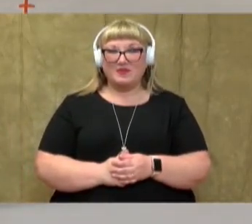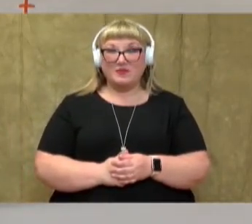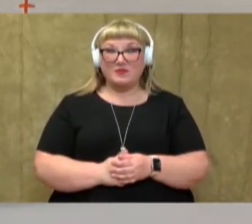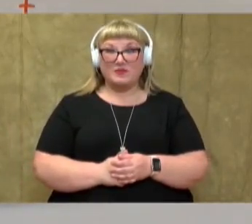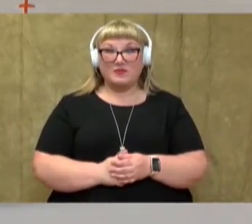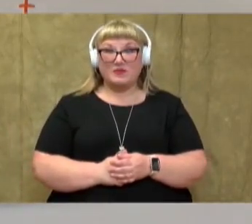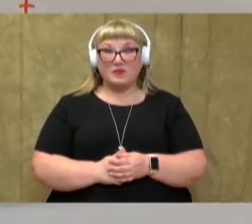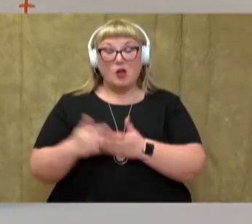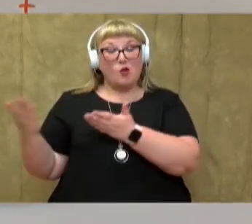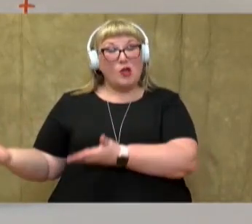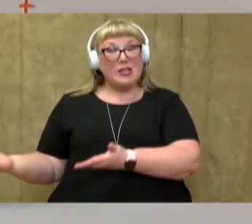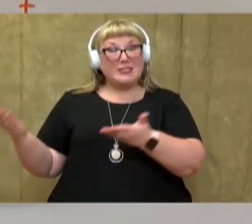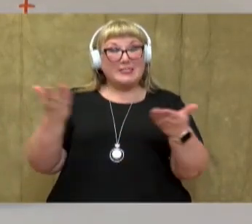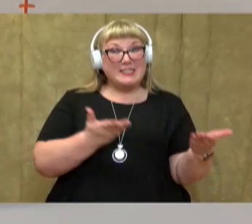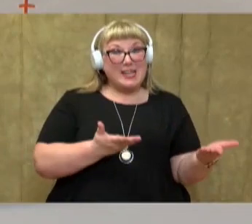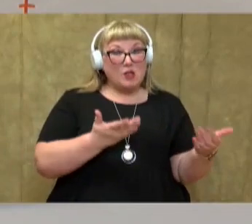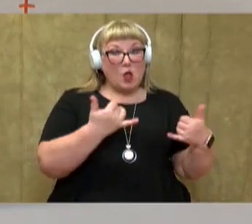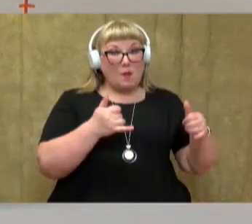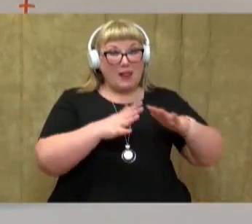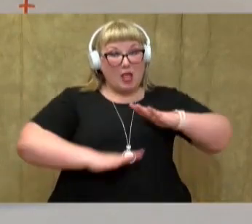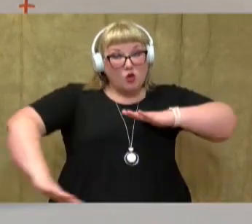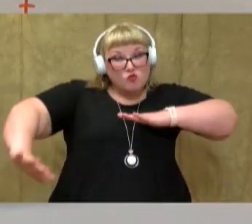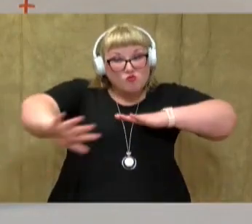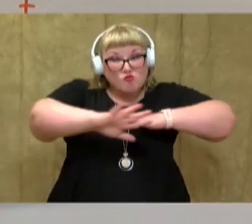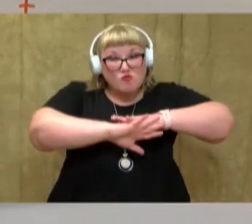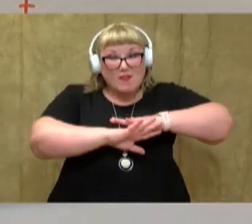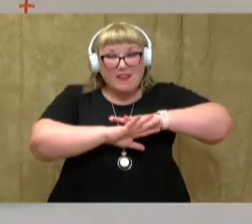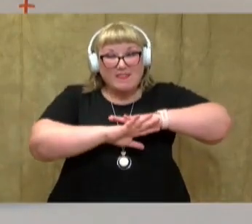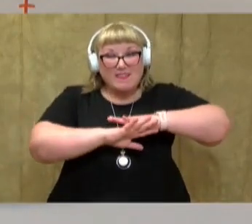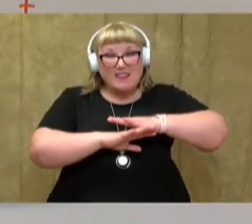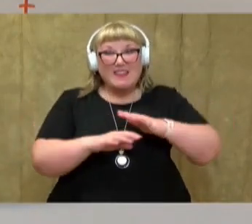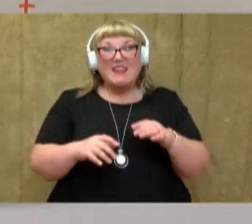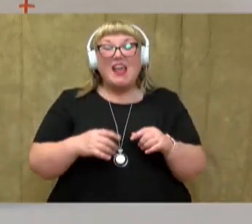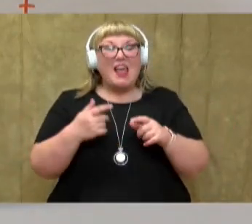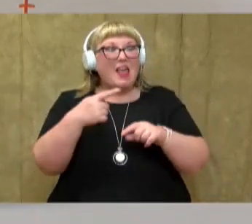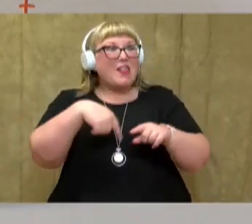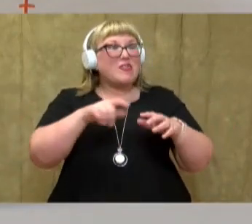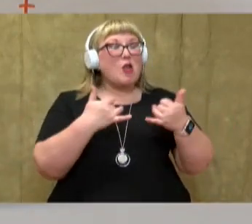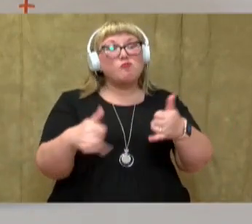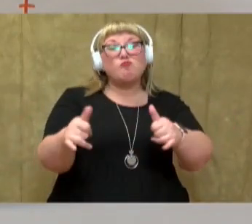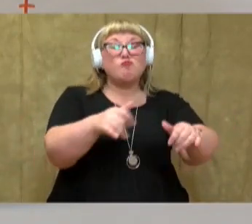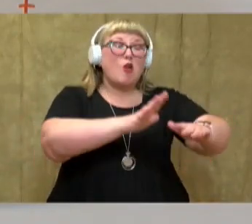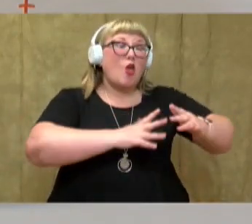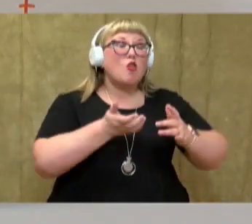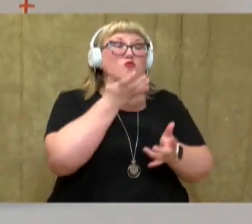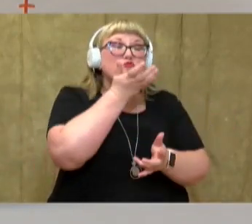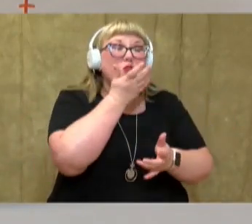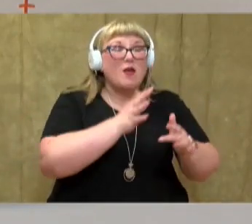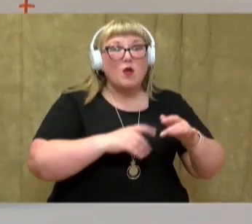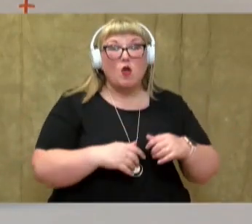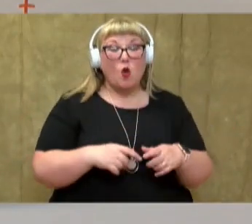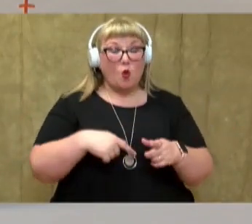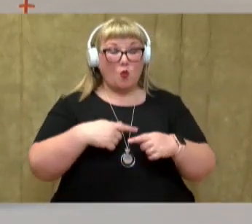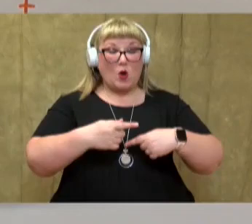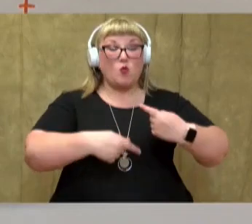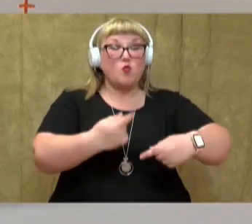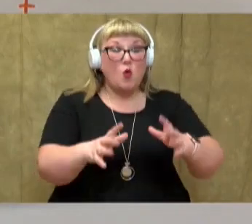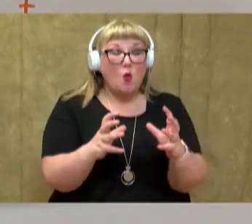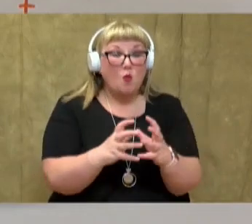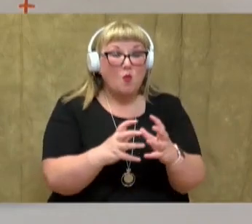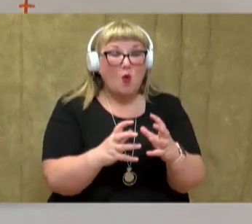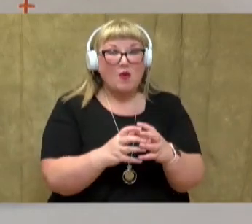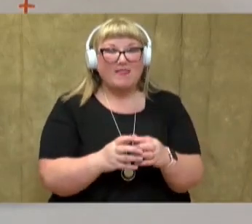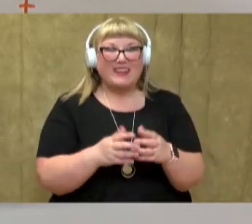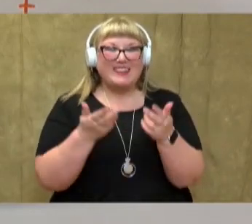We take them to the playground, then scamper on the grass. We roll some rubber balls to them